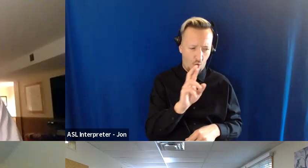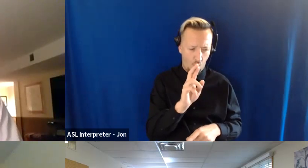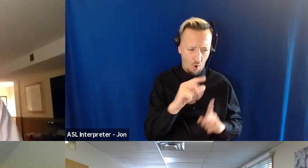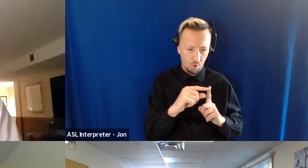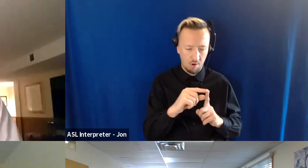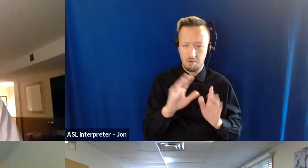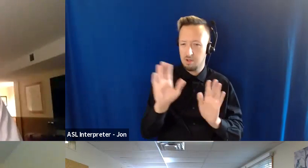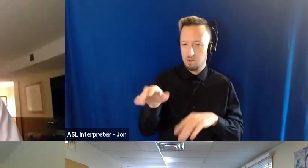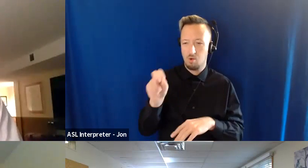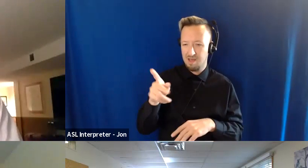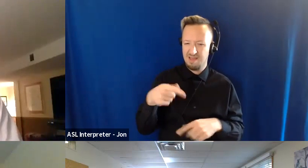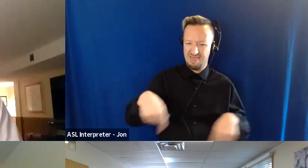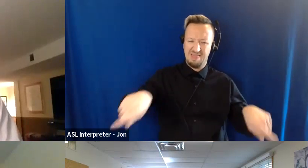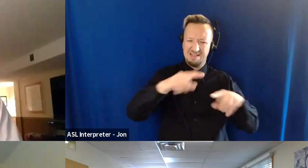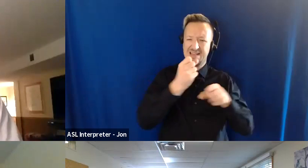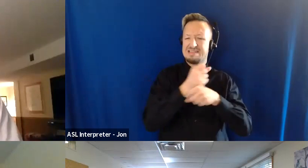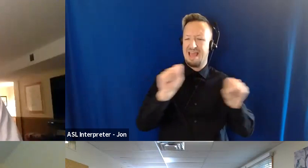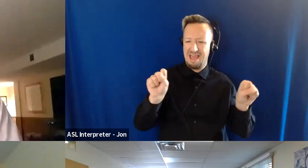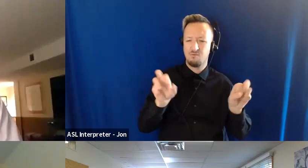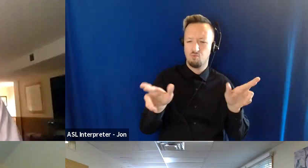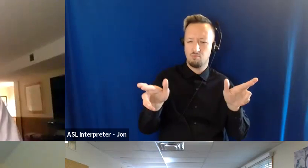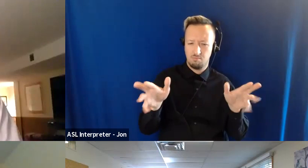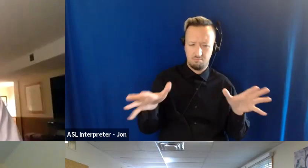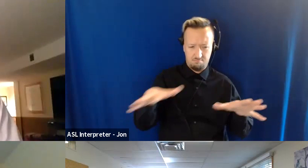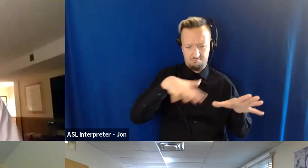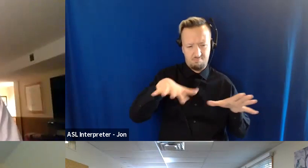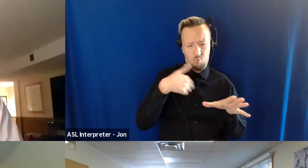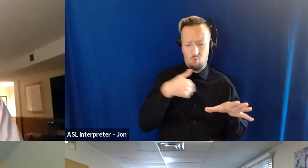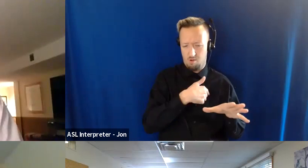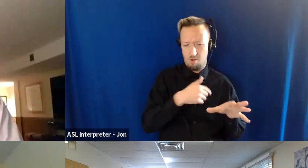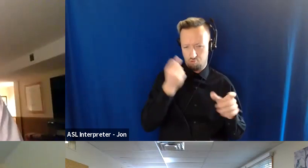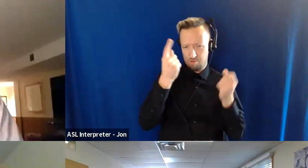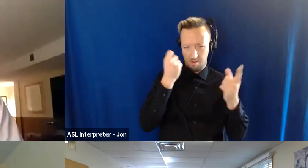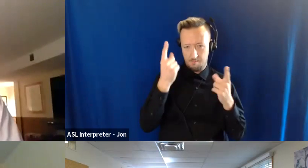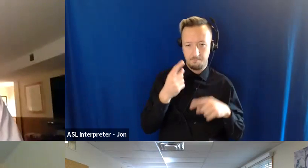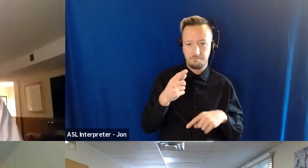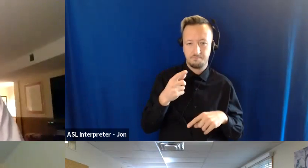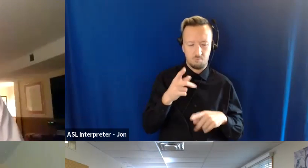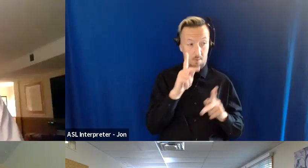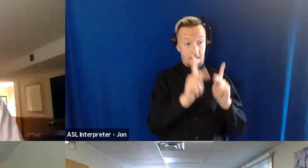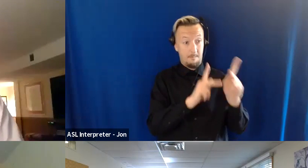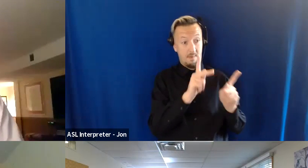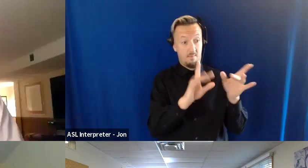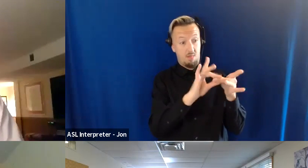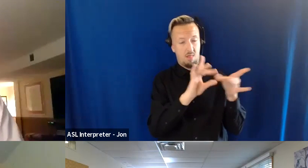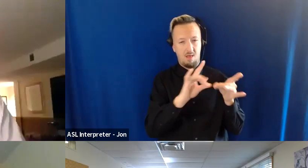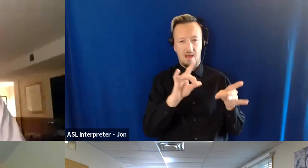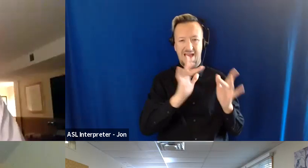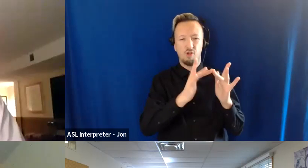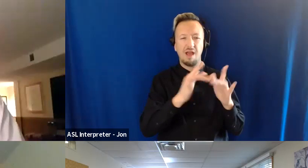It's all right. You're in safe space, Andrew. It just when people say that in like a meme on Instagram, it